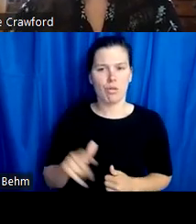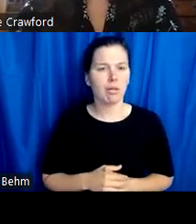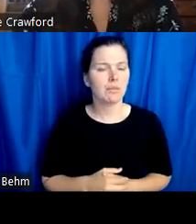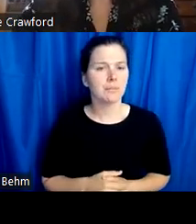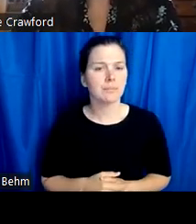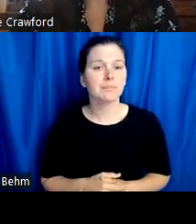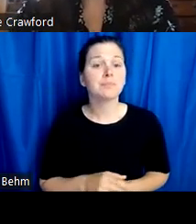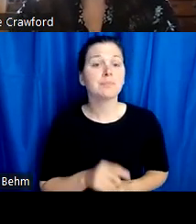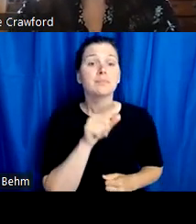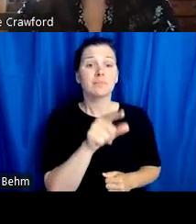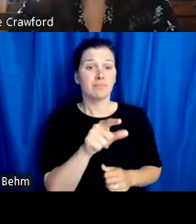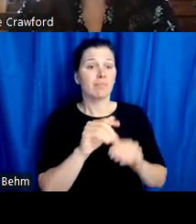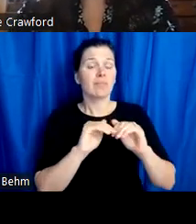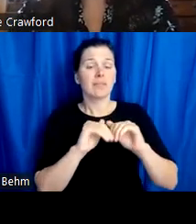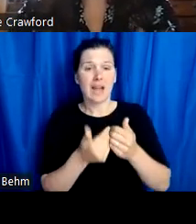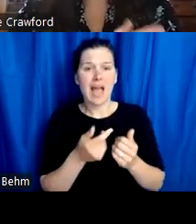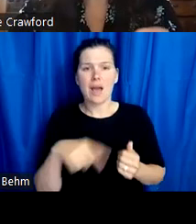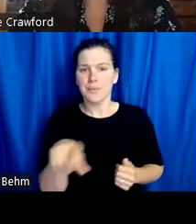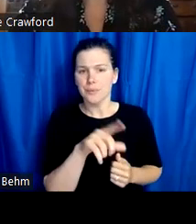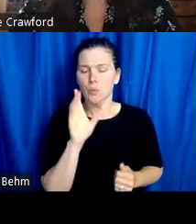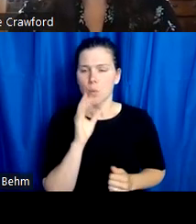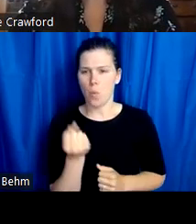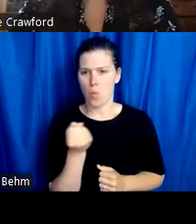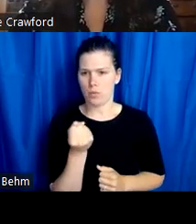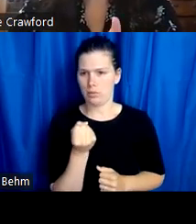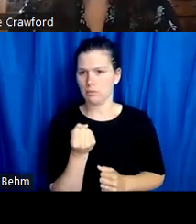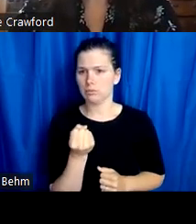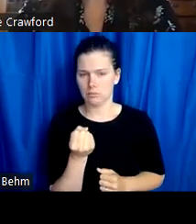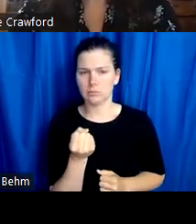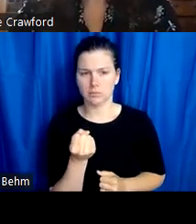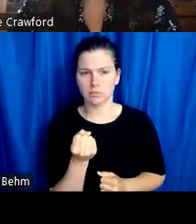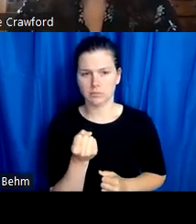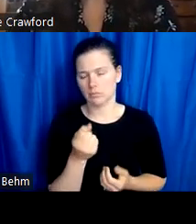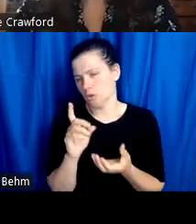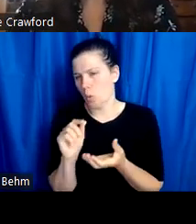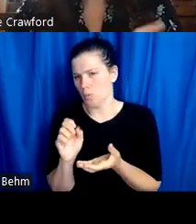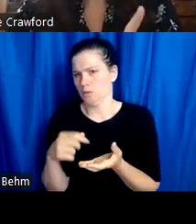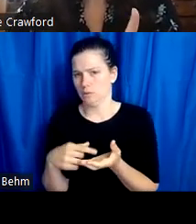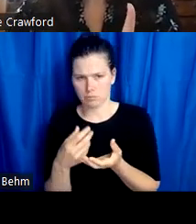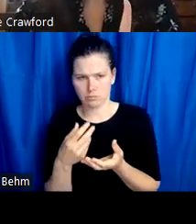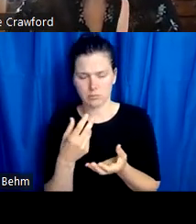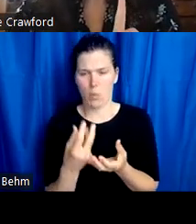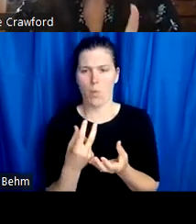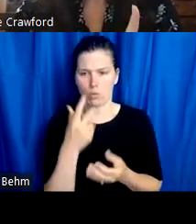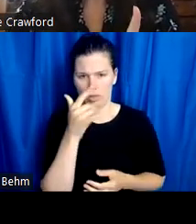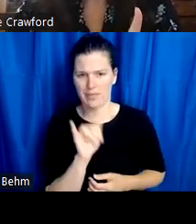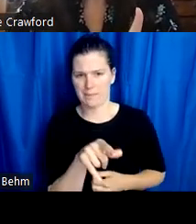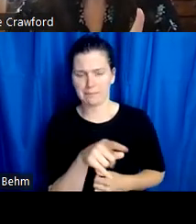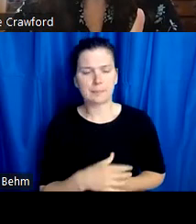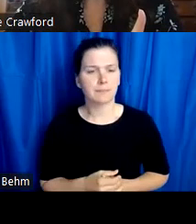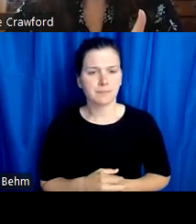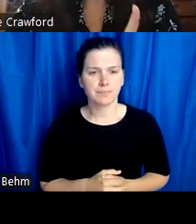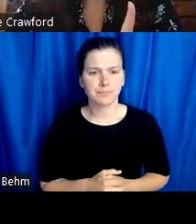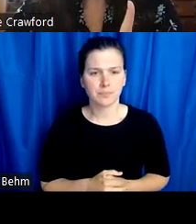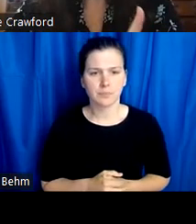This is how you're going to hold the atomizer, the dose. It's, don't prep